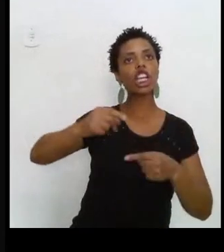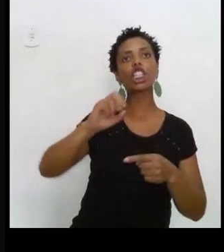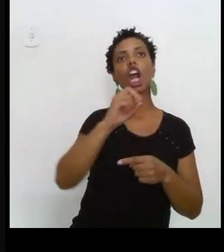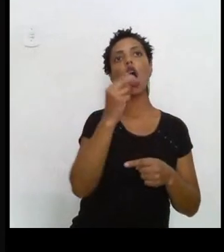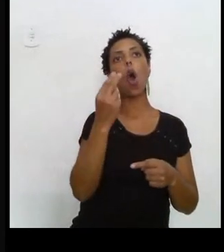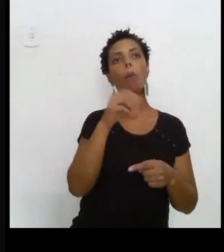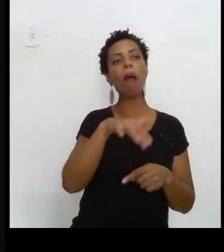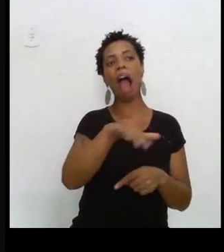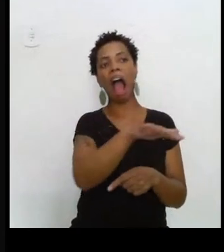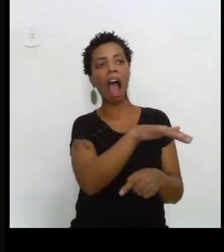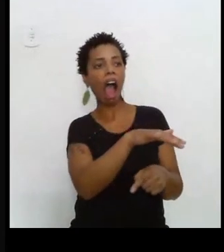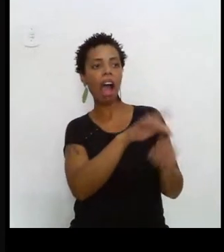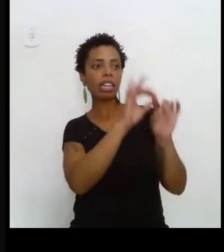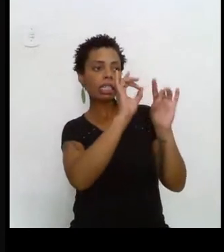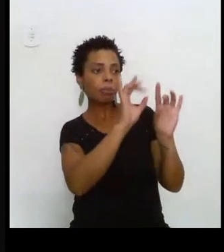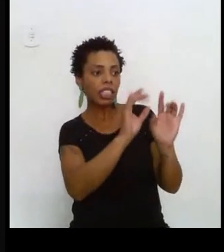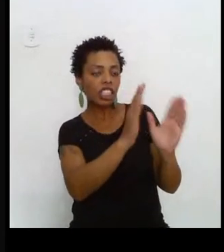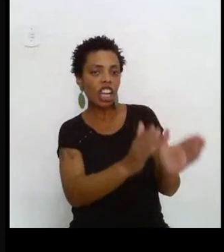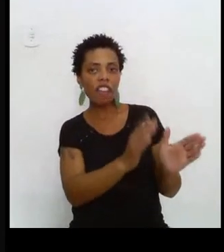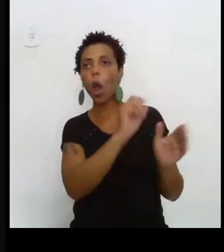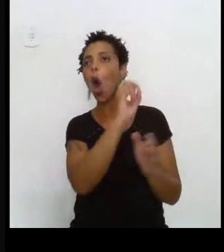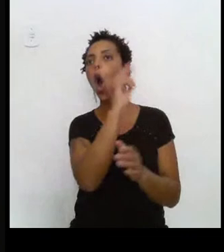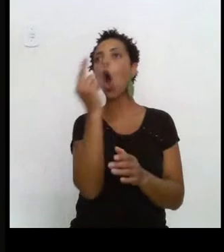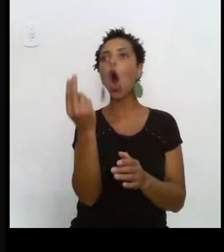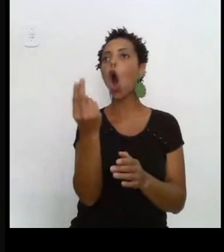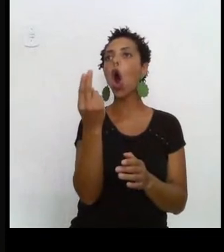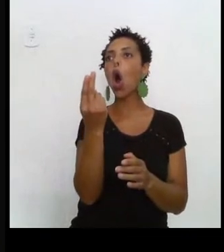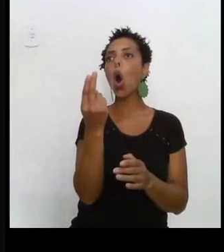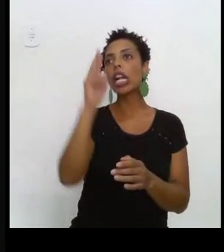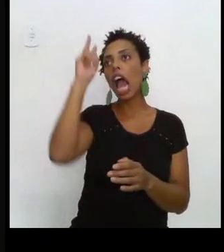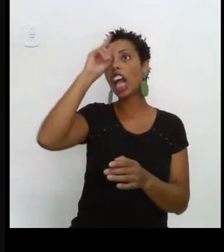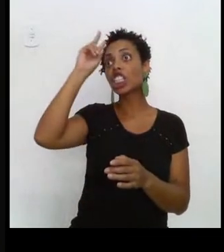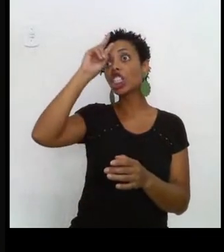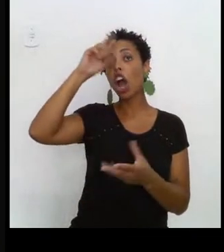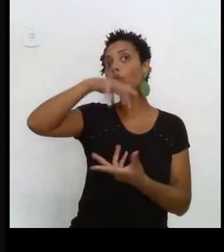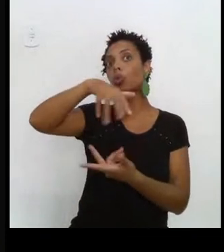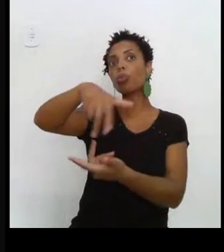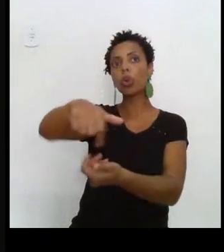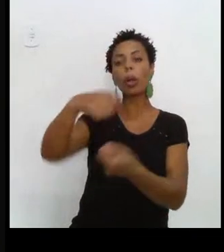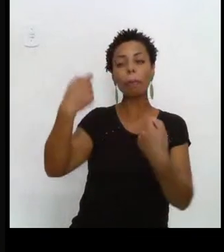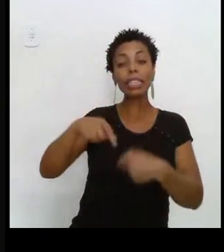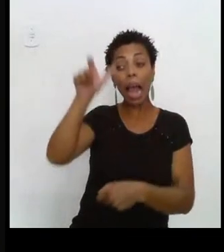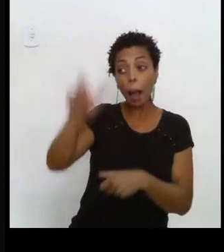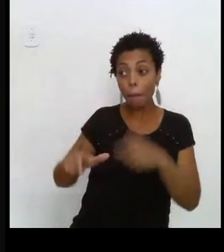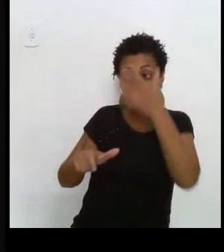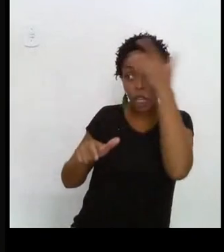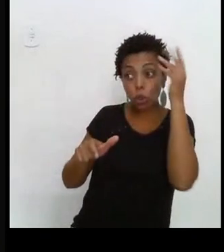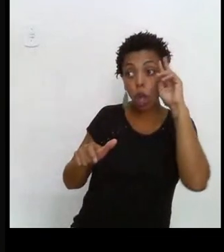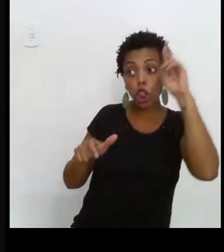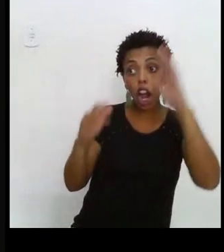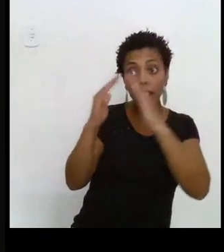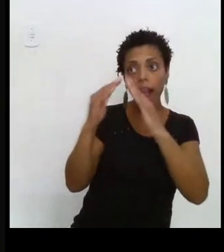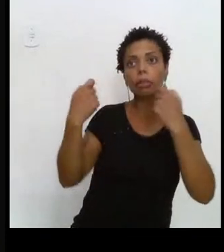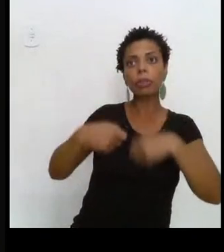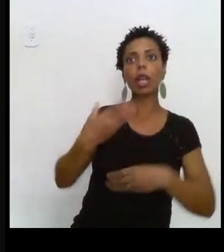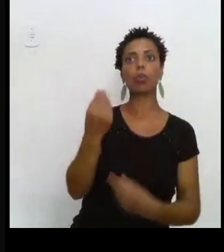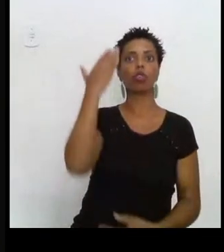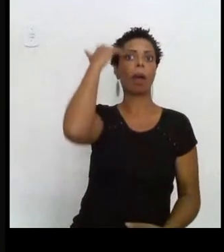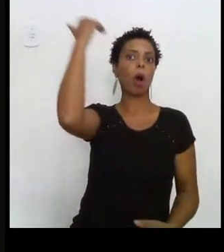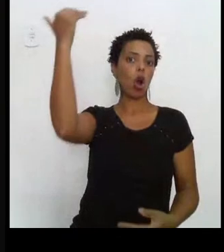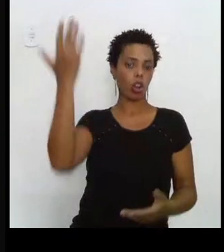on and so I am just Now working on